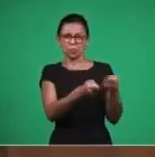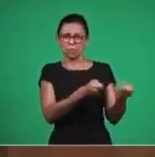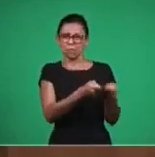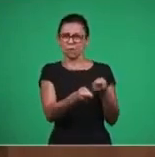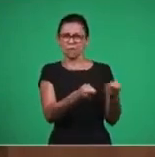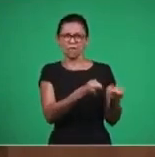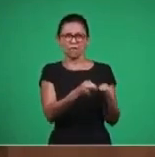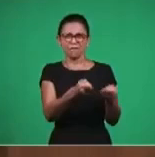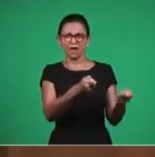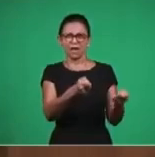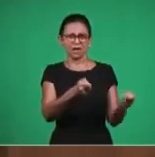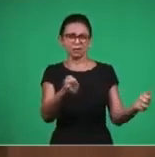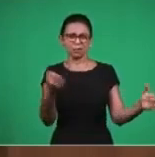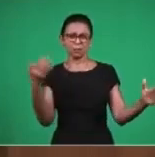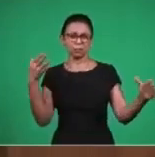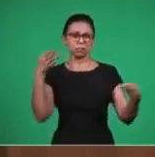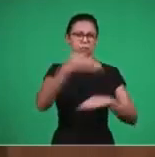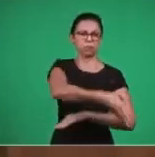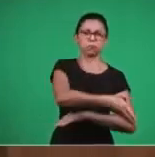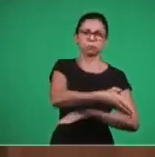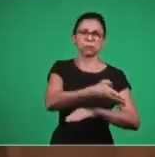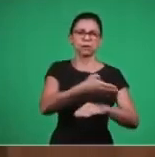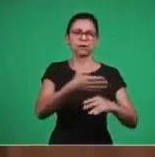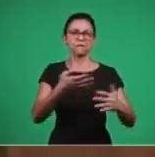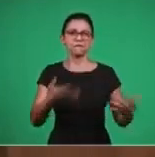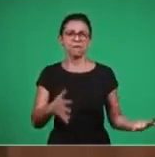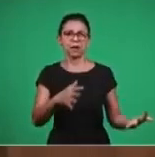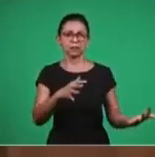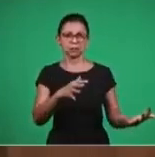government, and without asking for